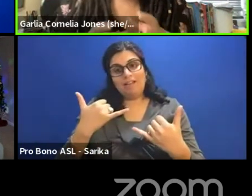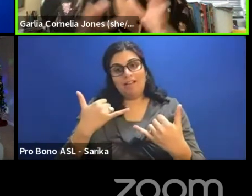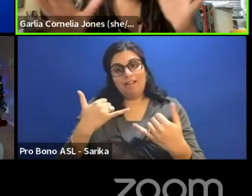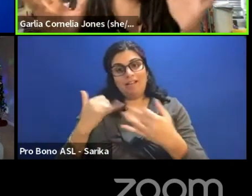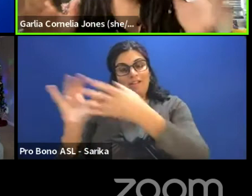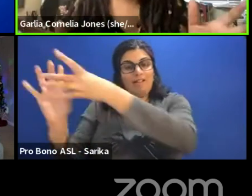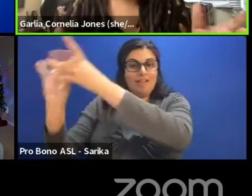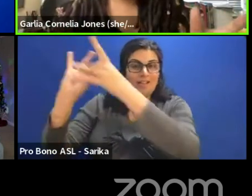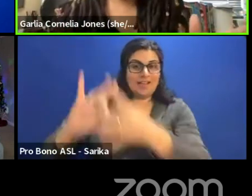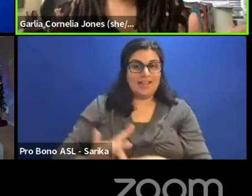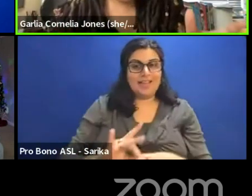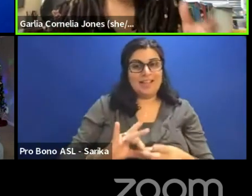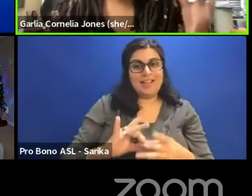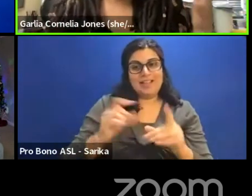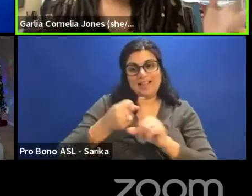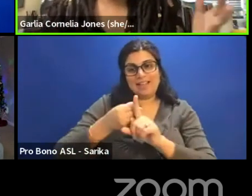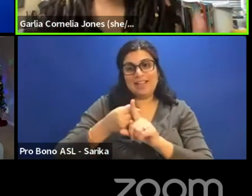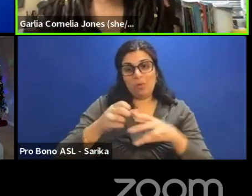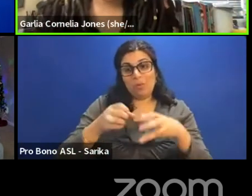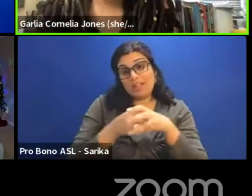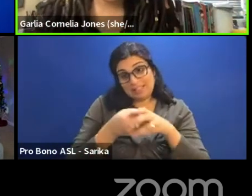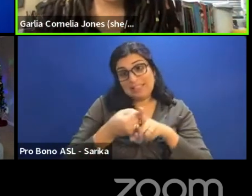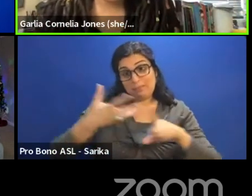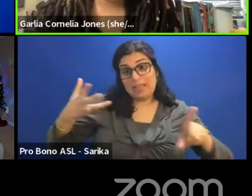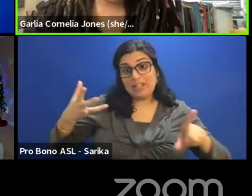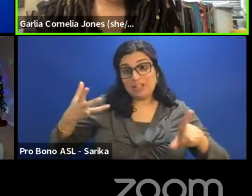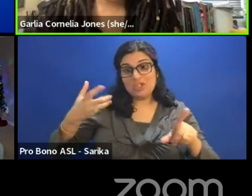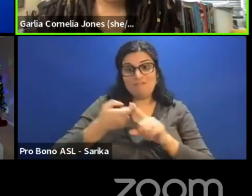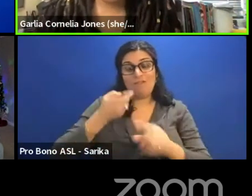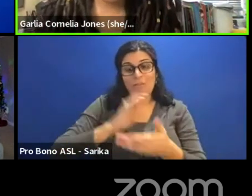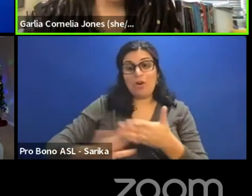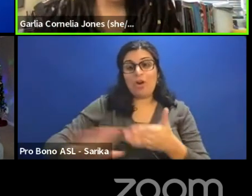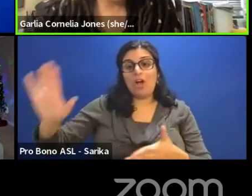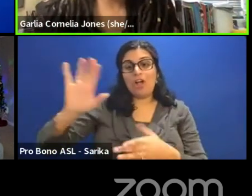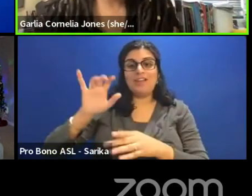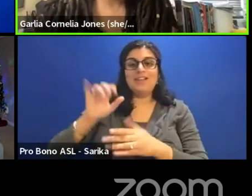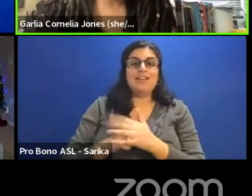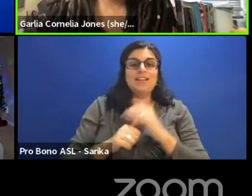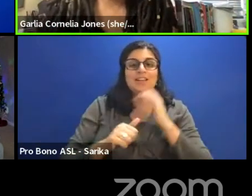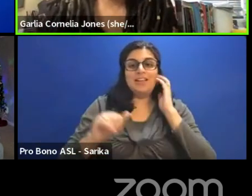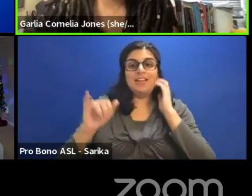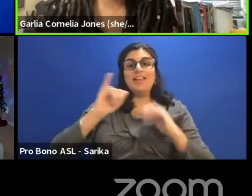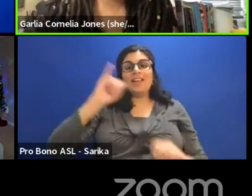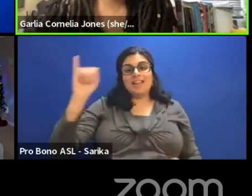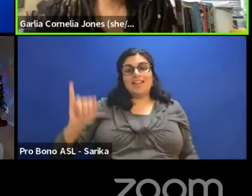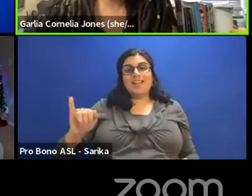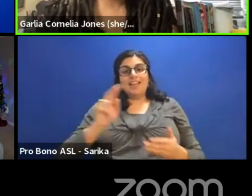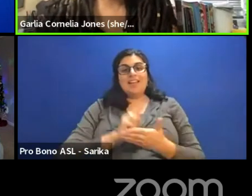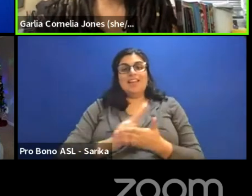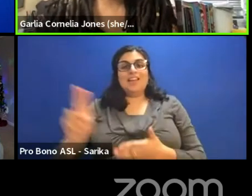is an expansion of the work that I did at Indiana